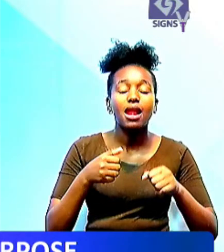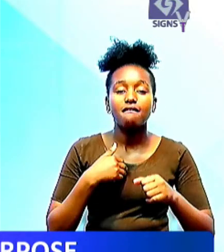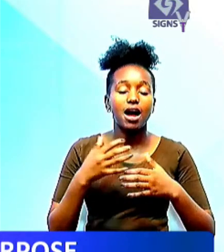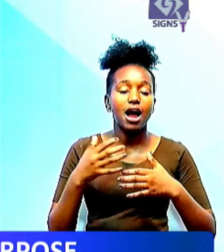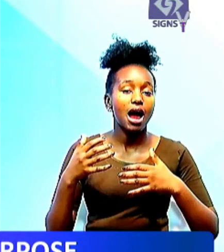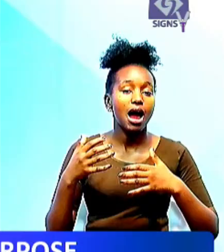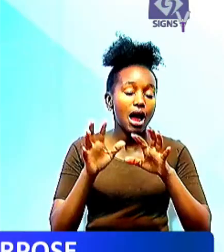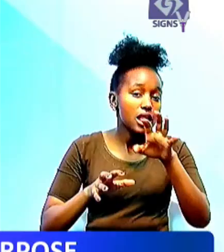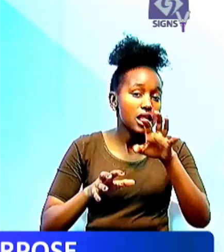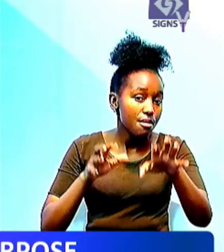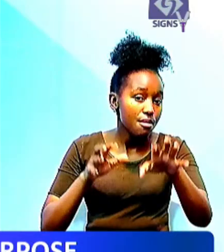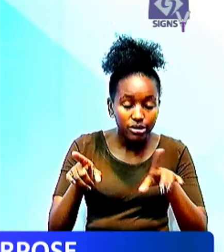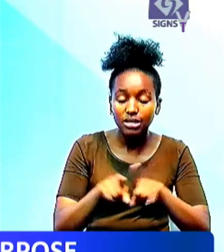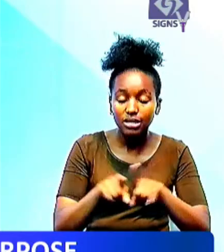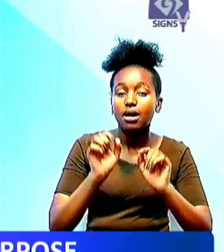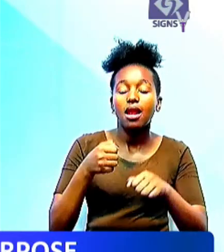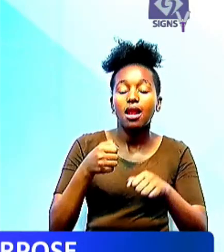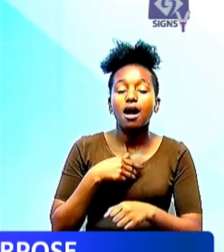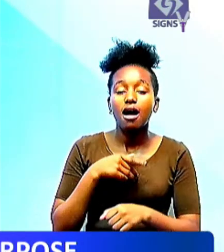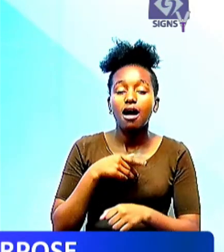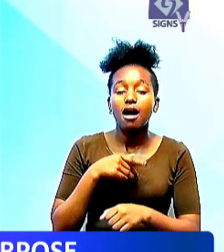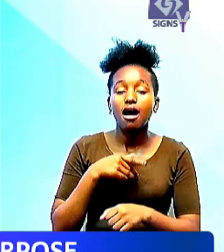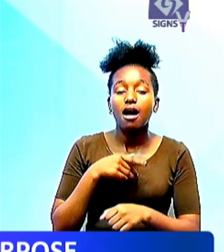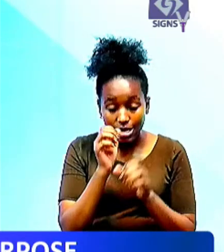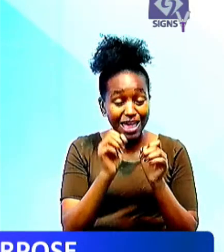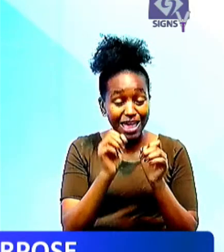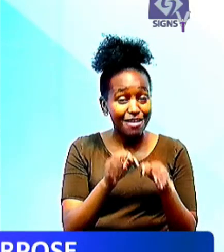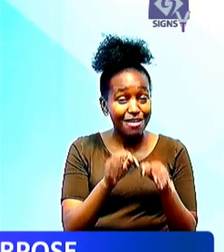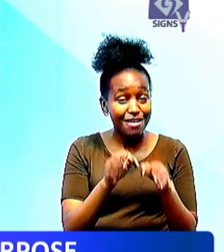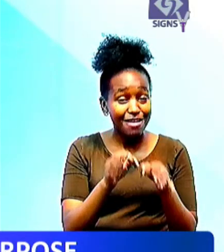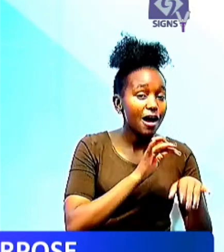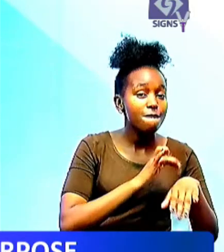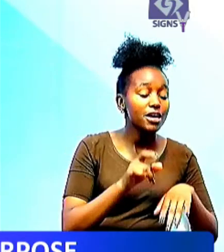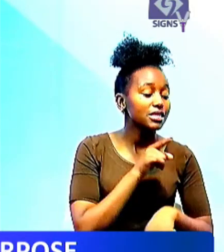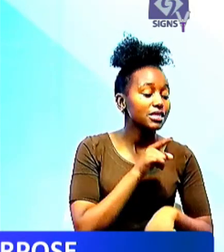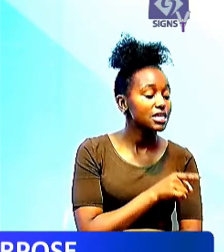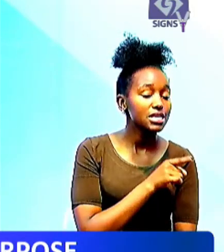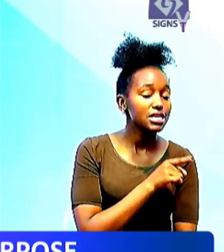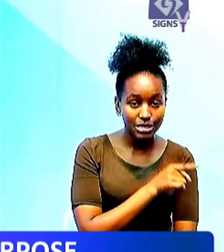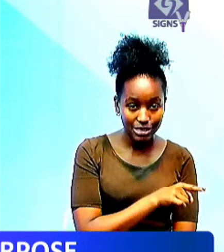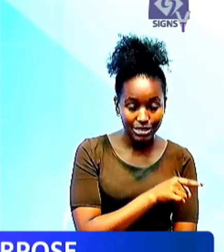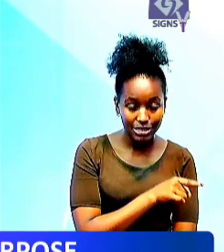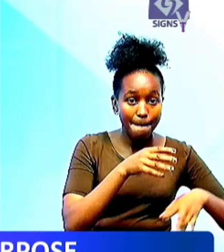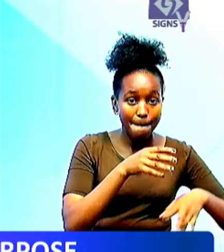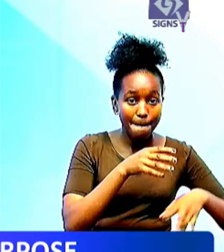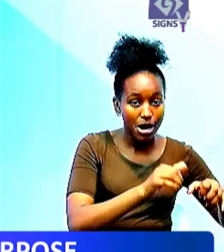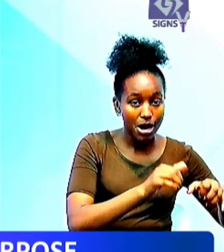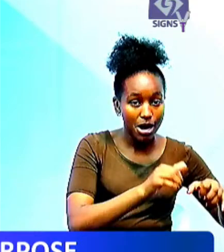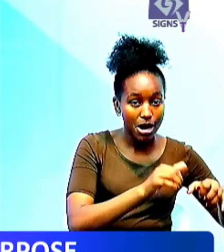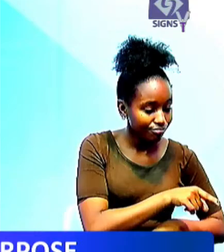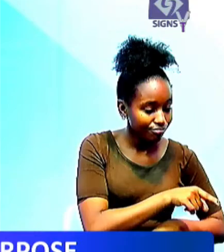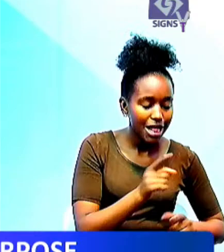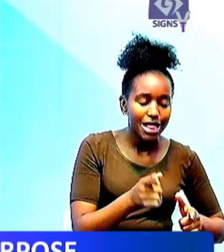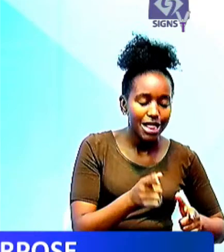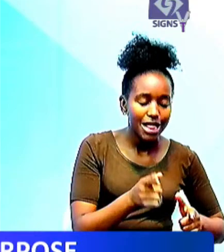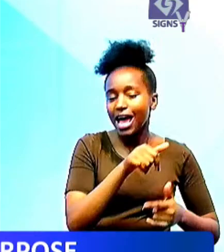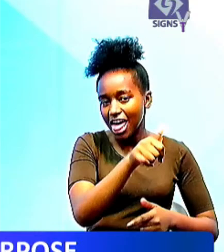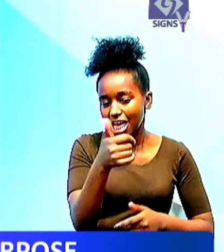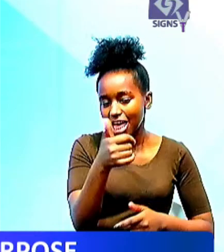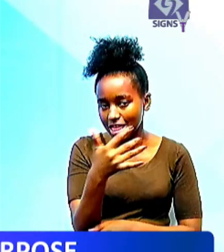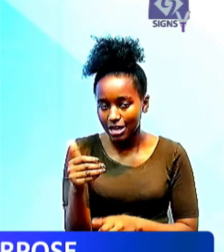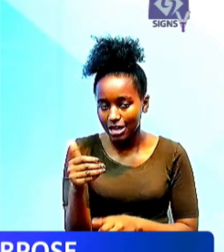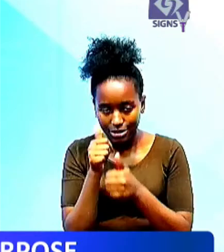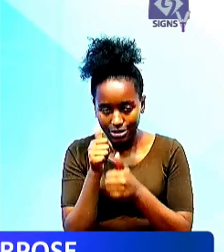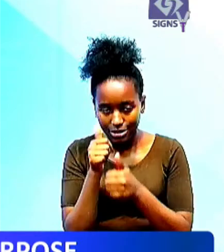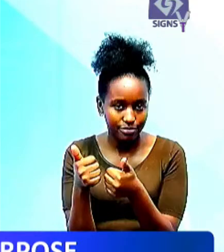chicken. In case there are factors that are affecting the crops, definitely on the livestock or on whatever, there are things you